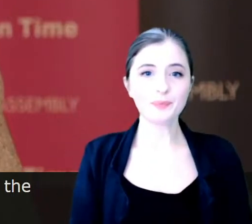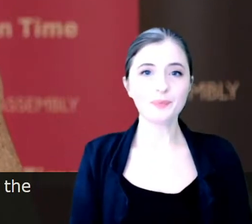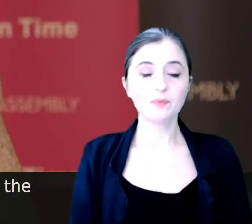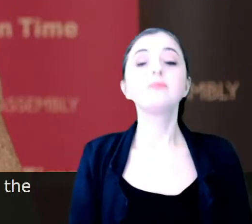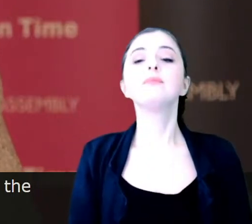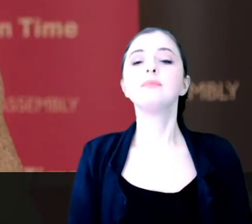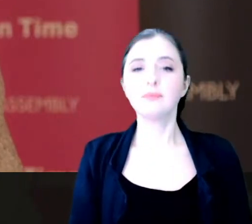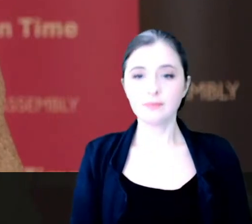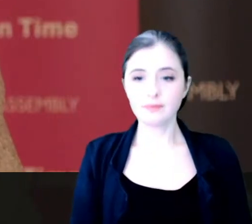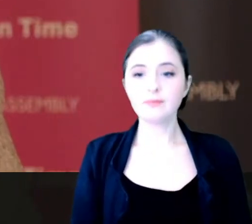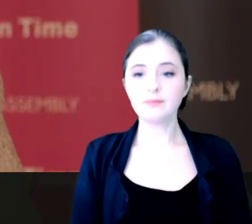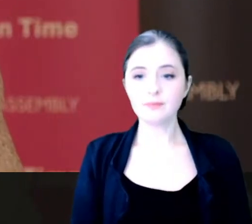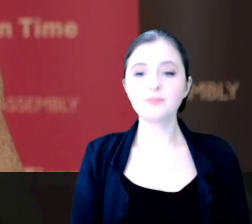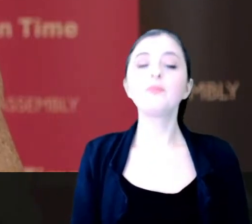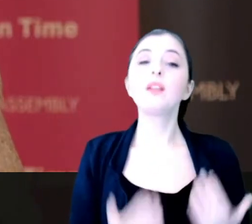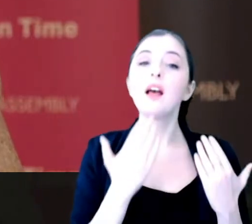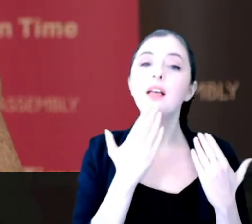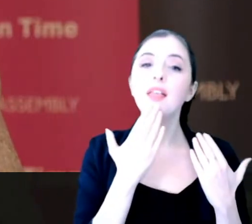Thank you very much.